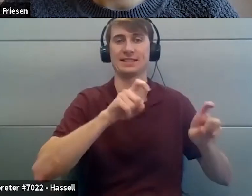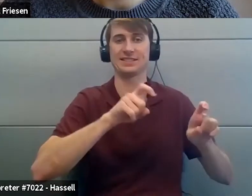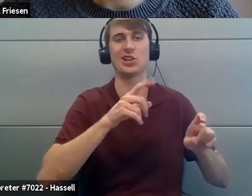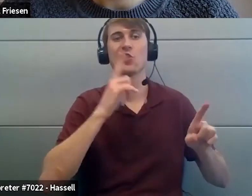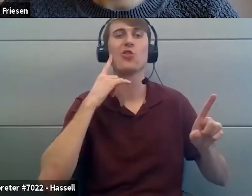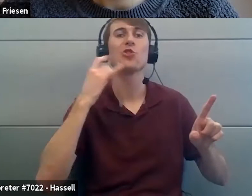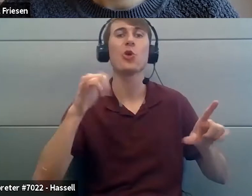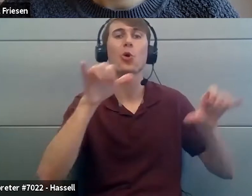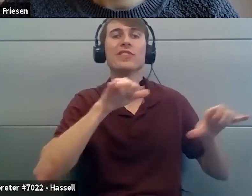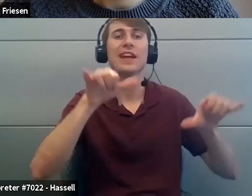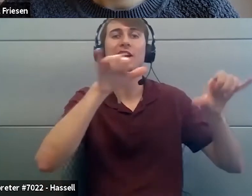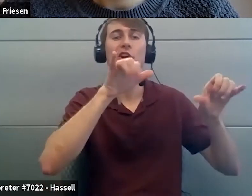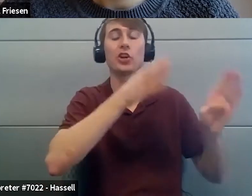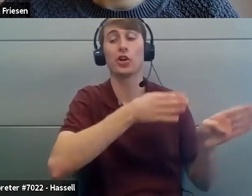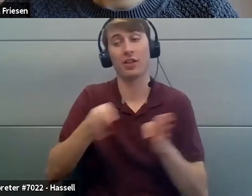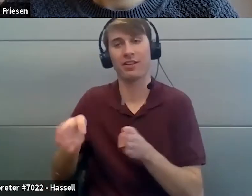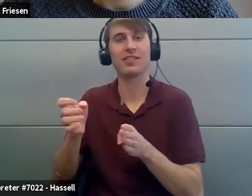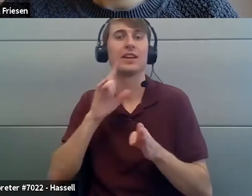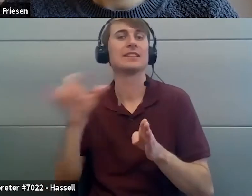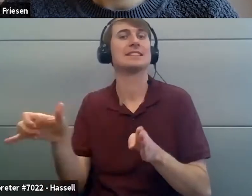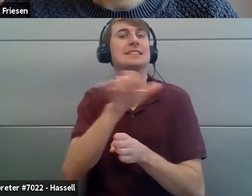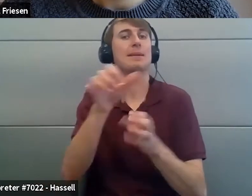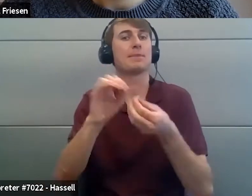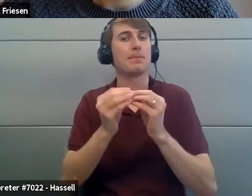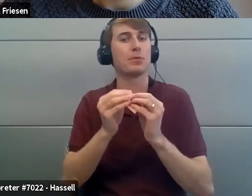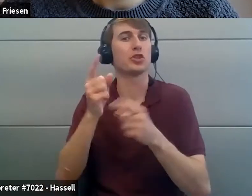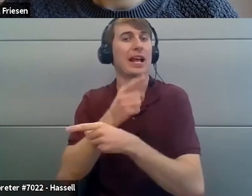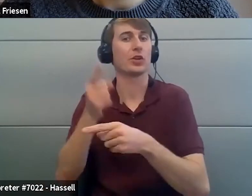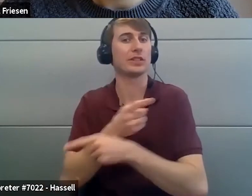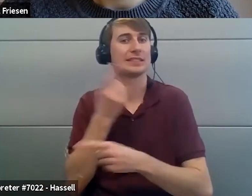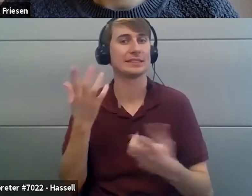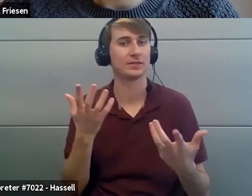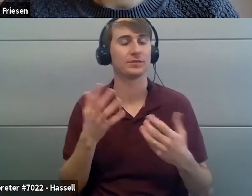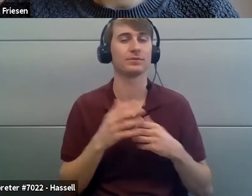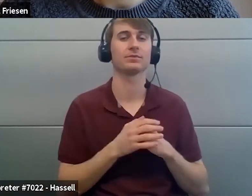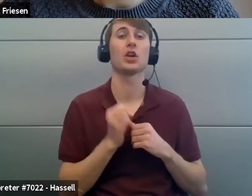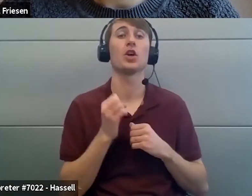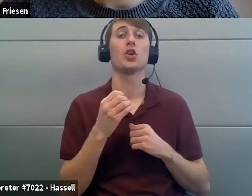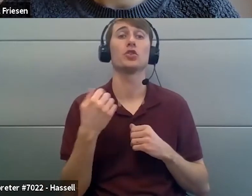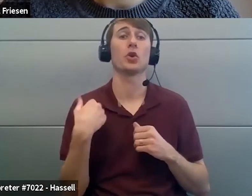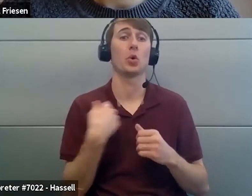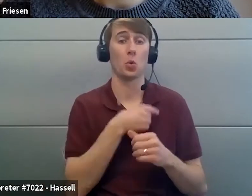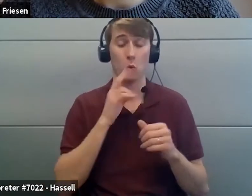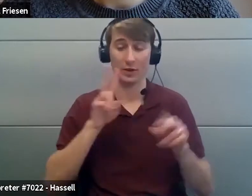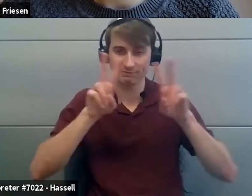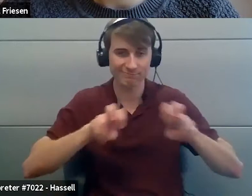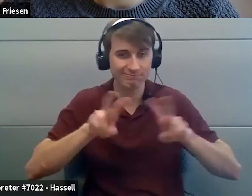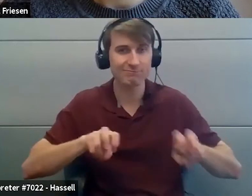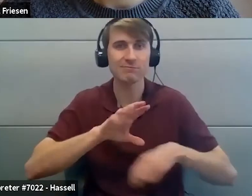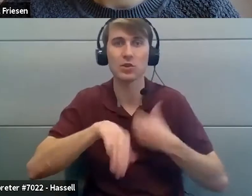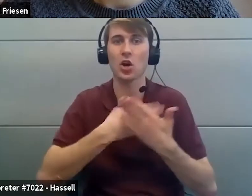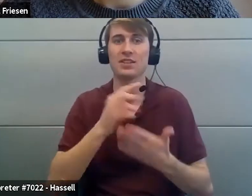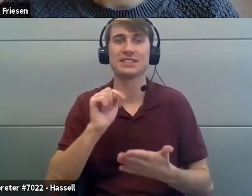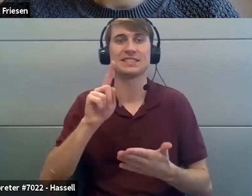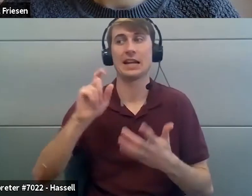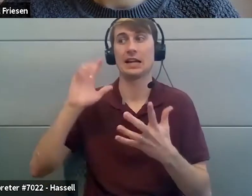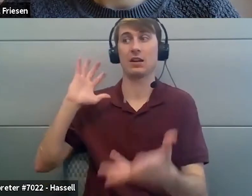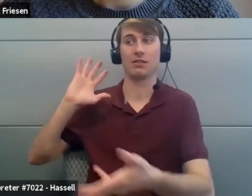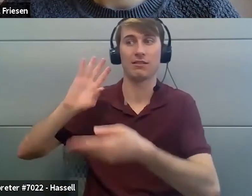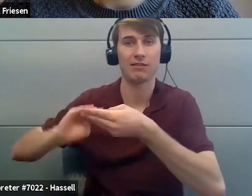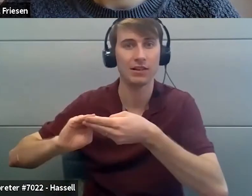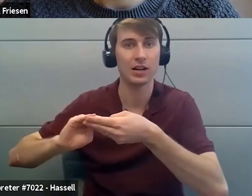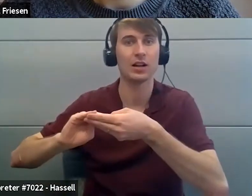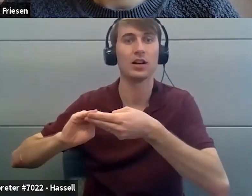Greiner and I have pored over all of the data we have from both types of tests, and we